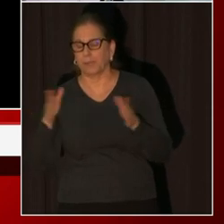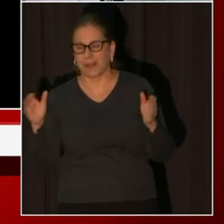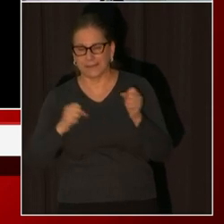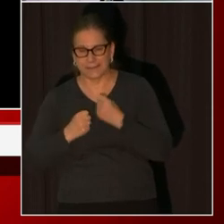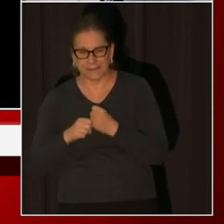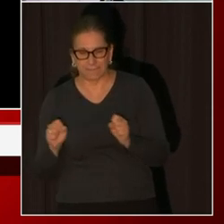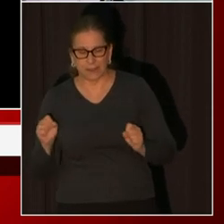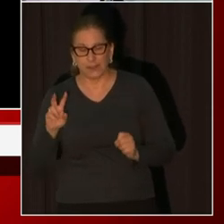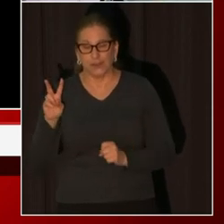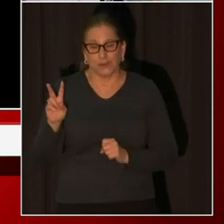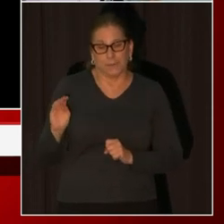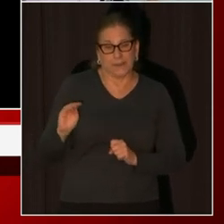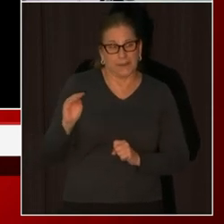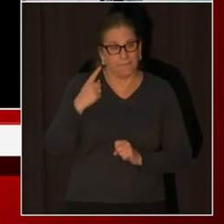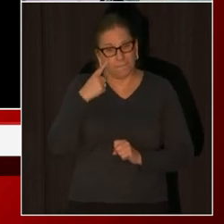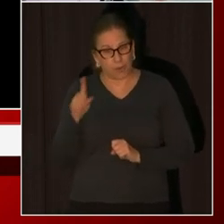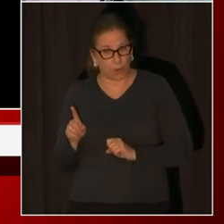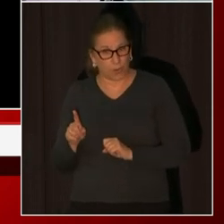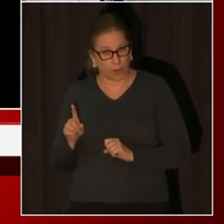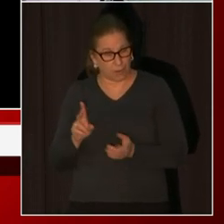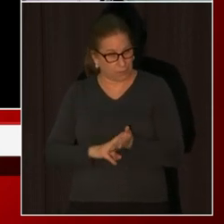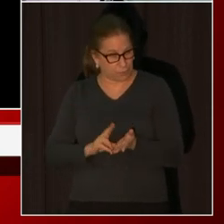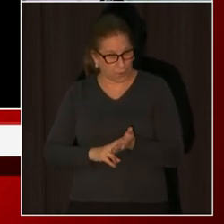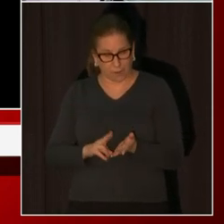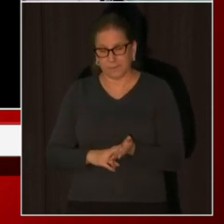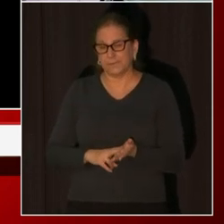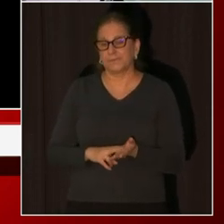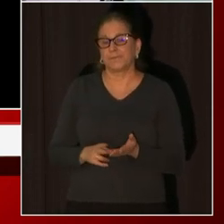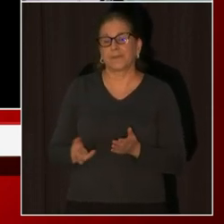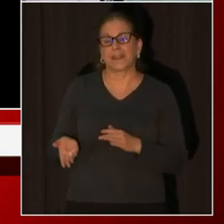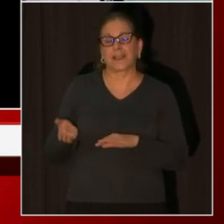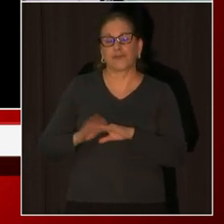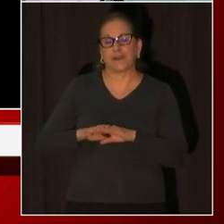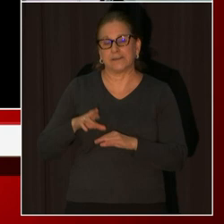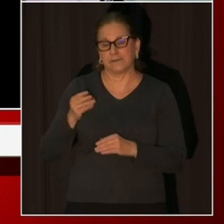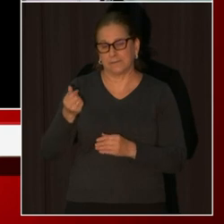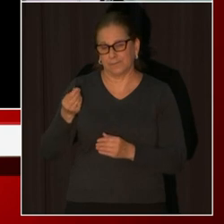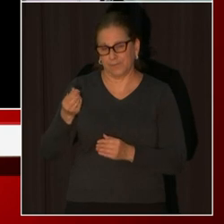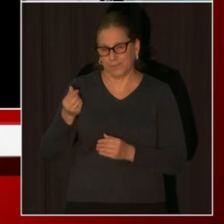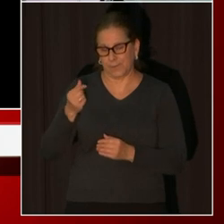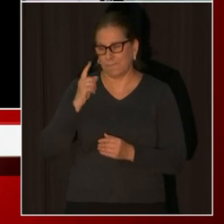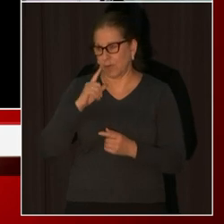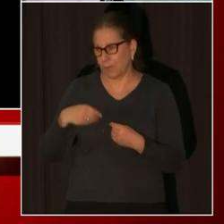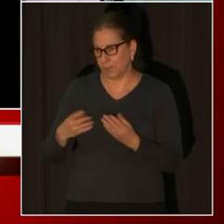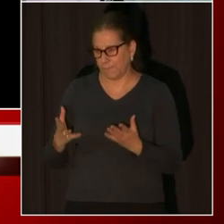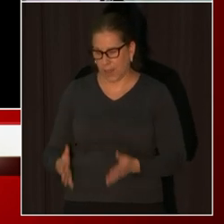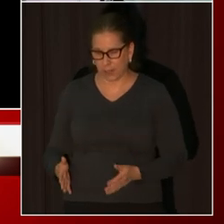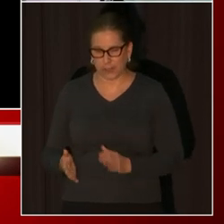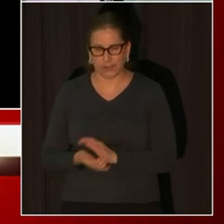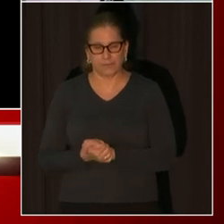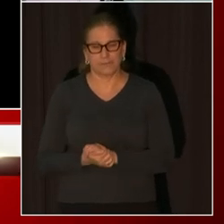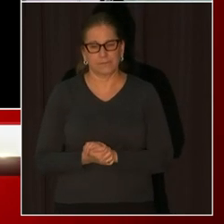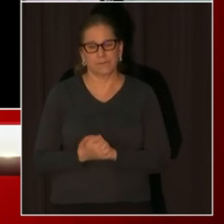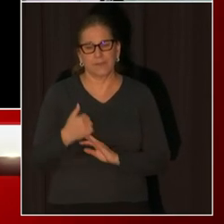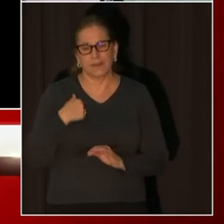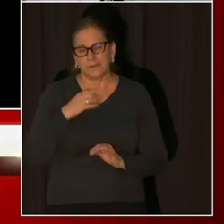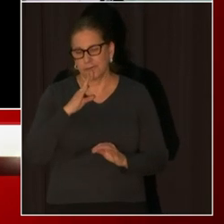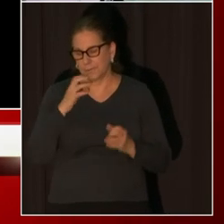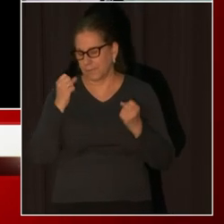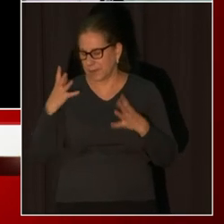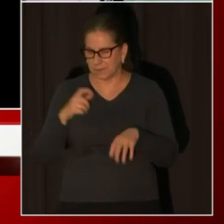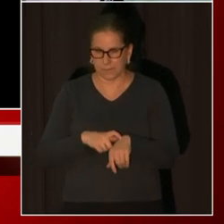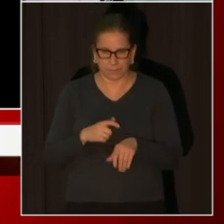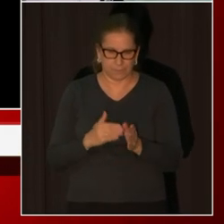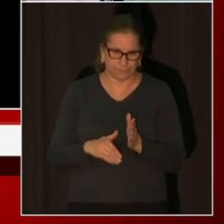increased rates for providers. We have talked many times about the COVID State Fund and the